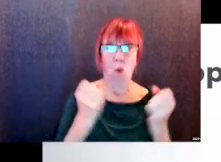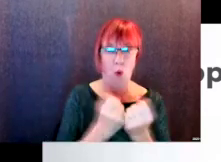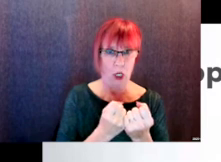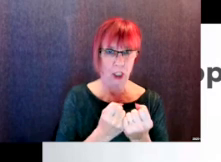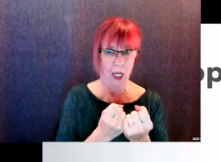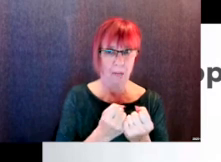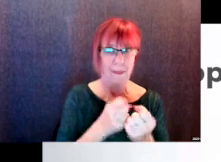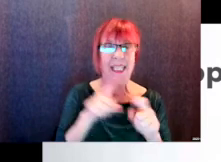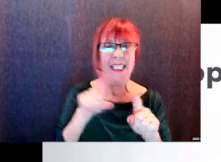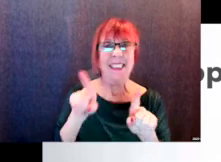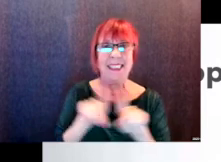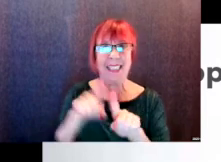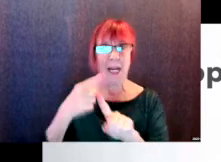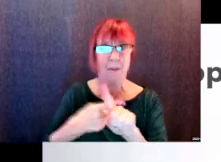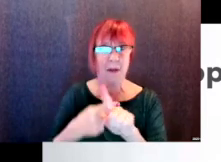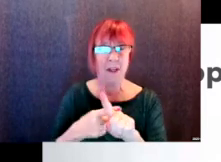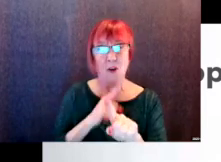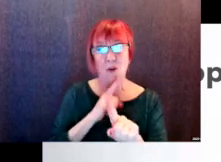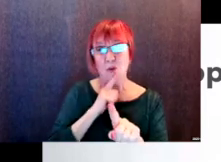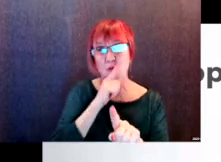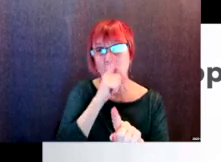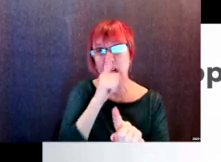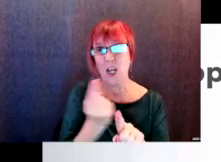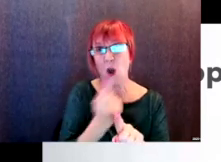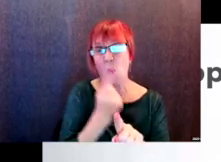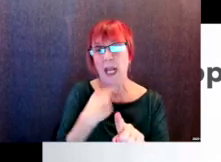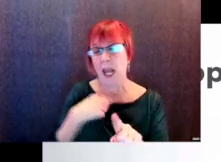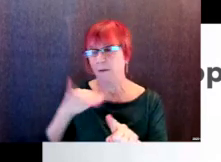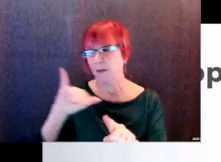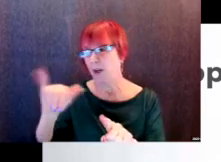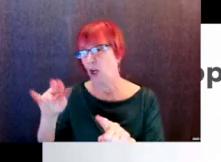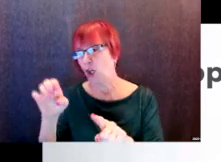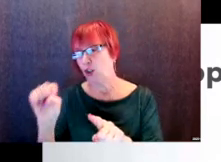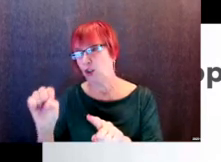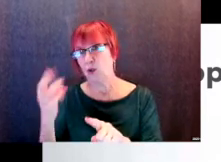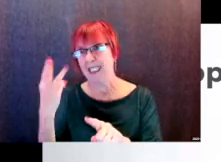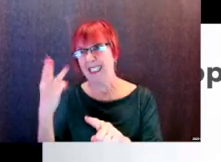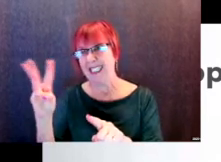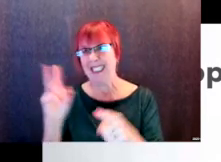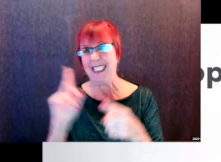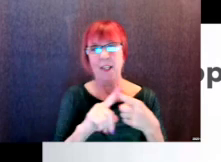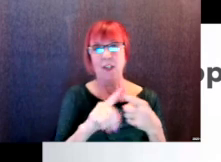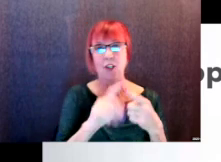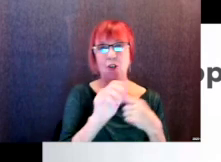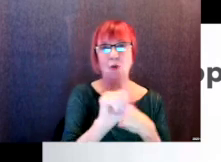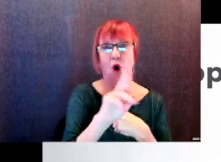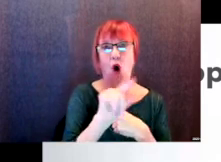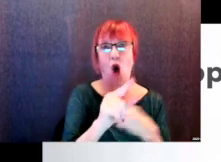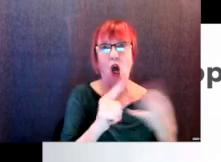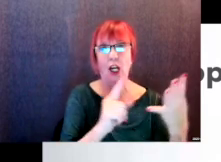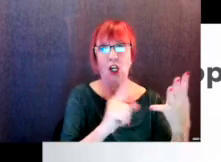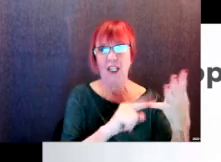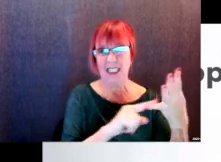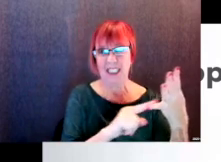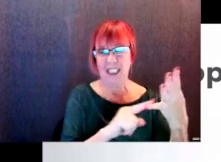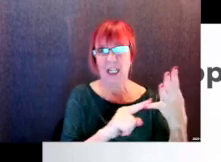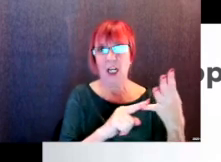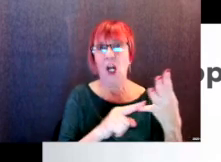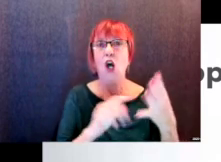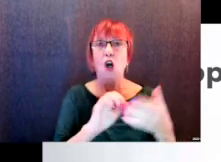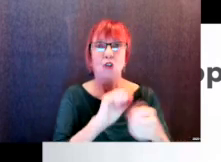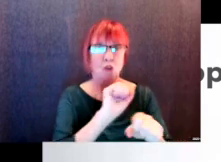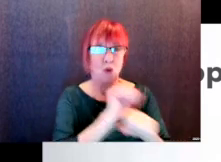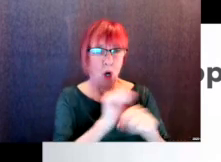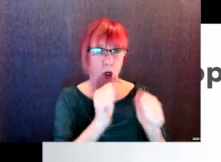proposed plan and be able to listen to what your needs, problems, and potential solutions are so we can